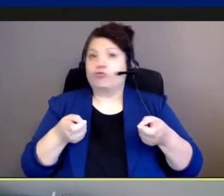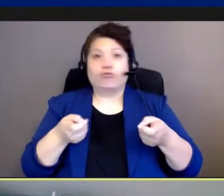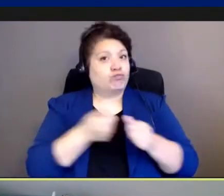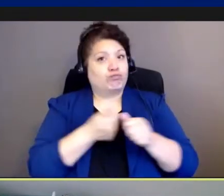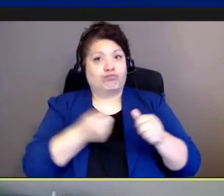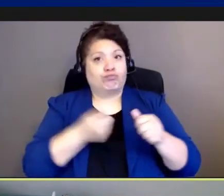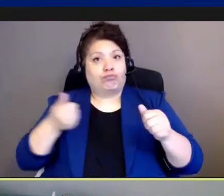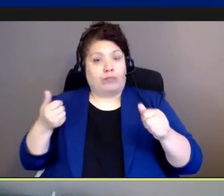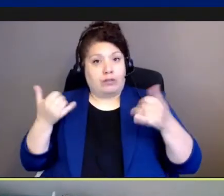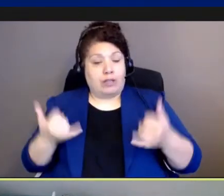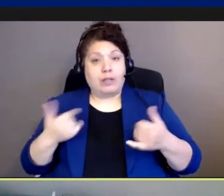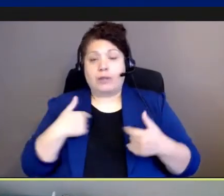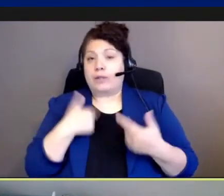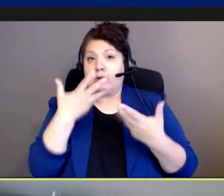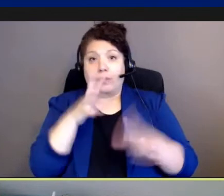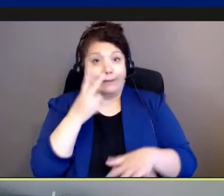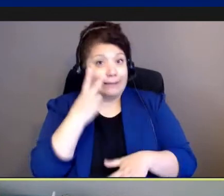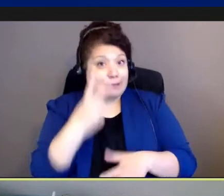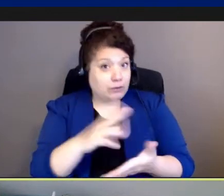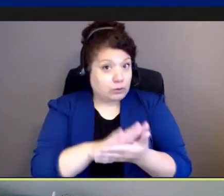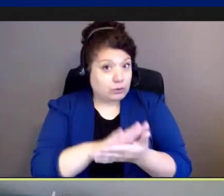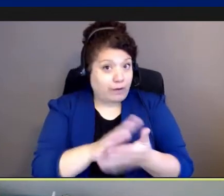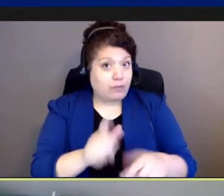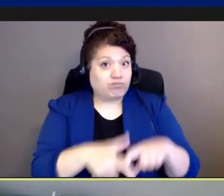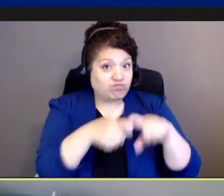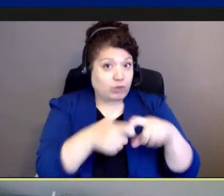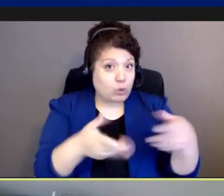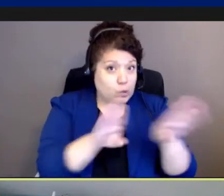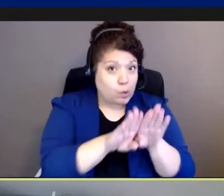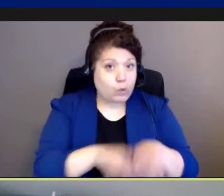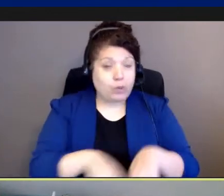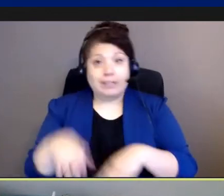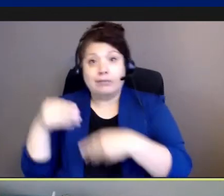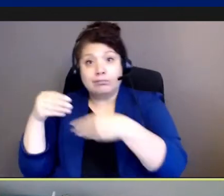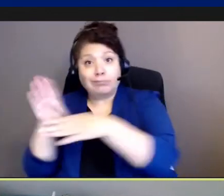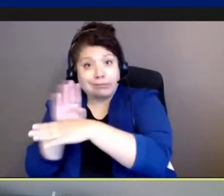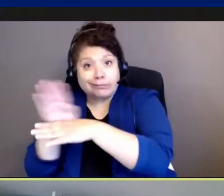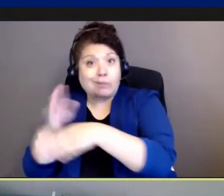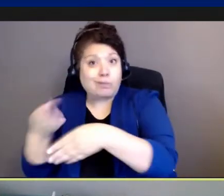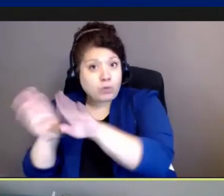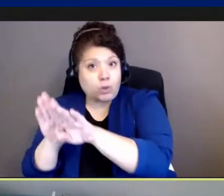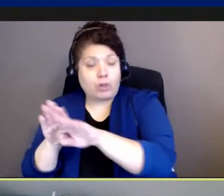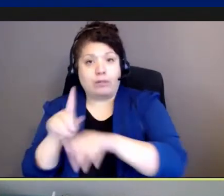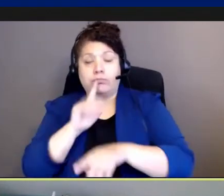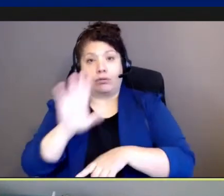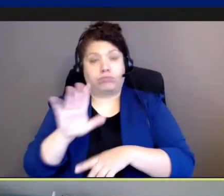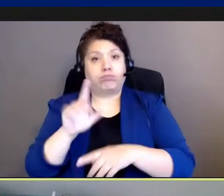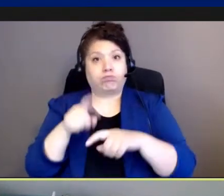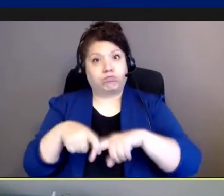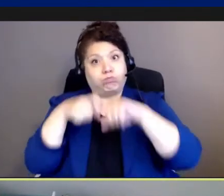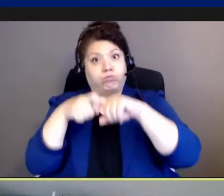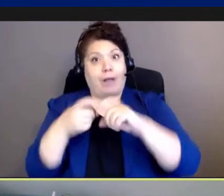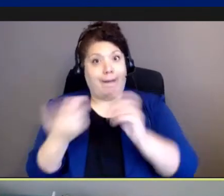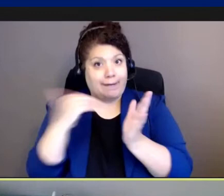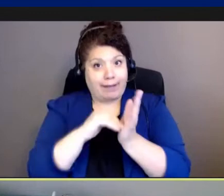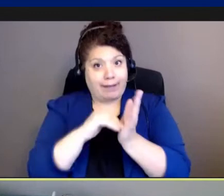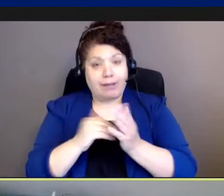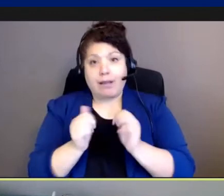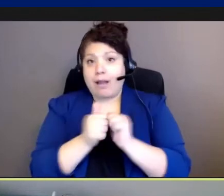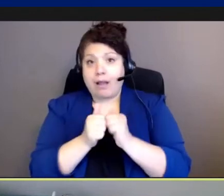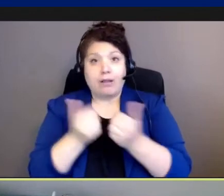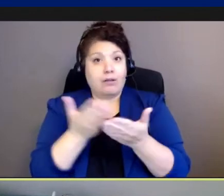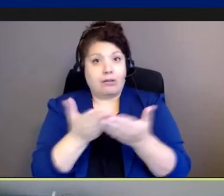economy close this fall and face another lockdown. Prevention efforts are the only way we can slow the crisis in our healthcare